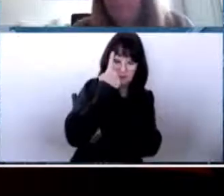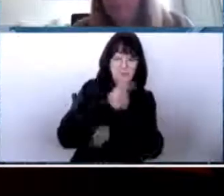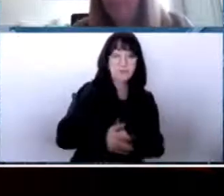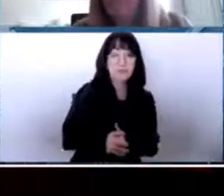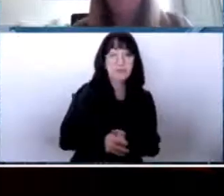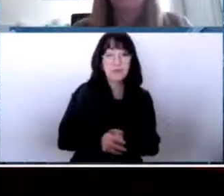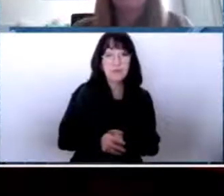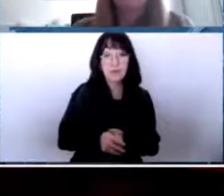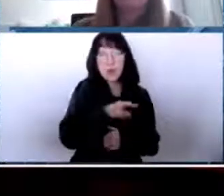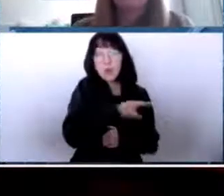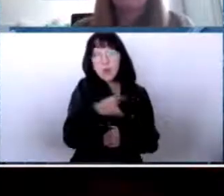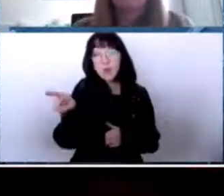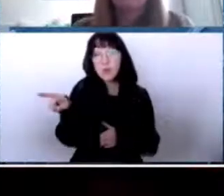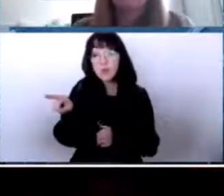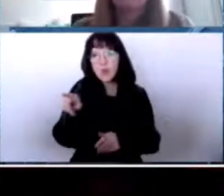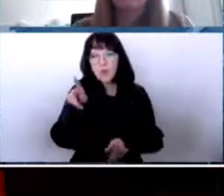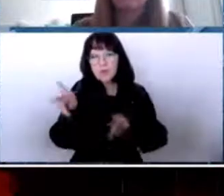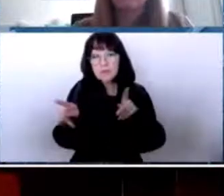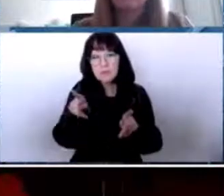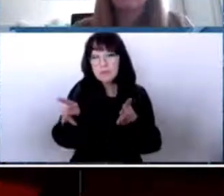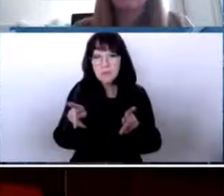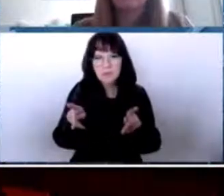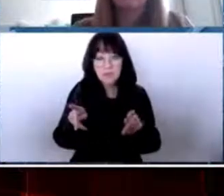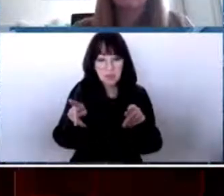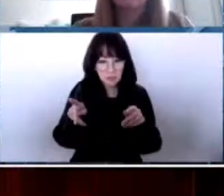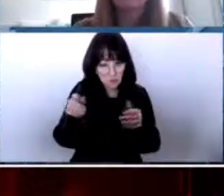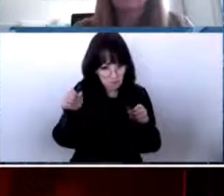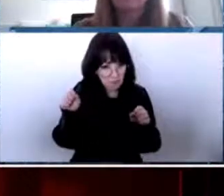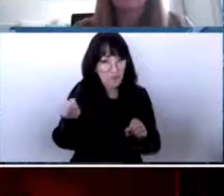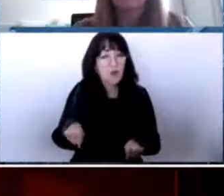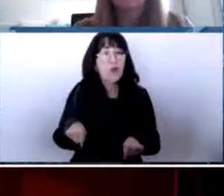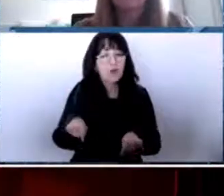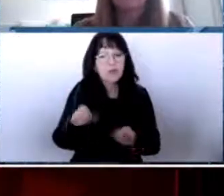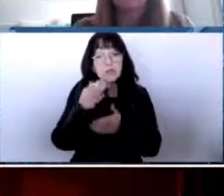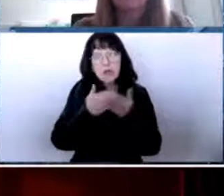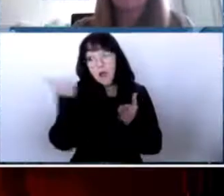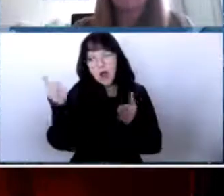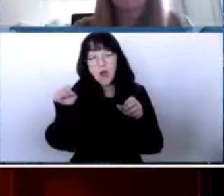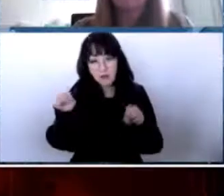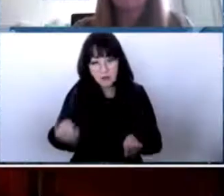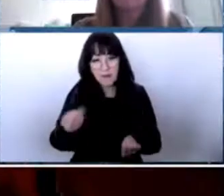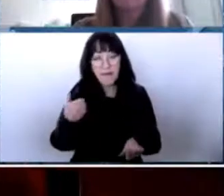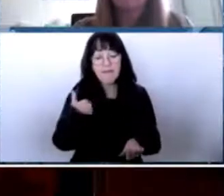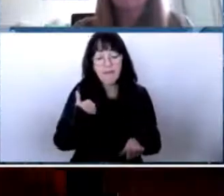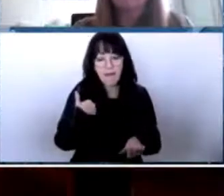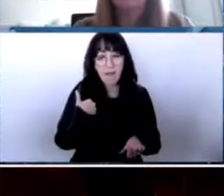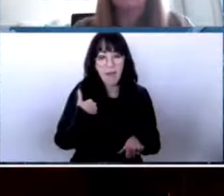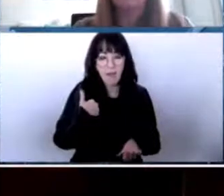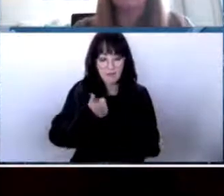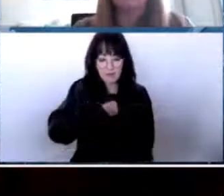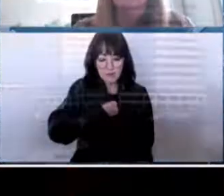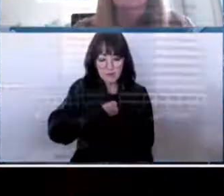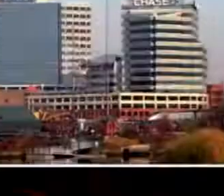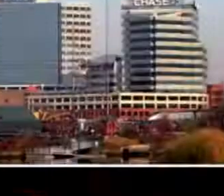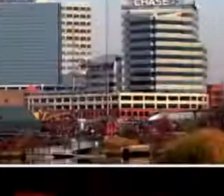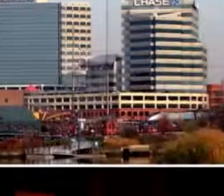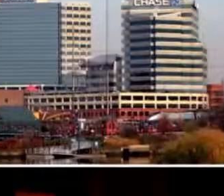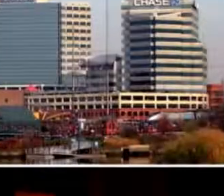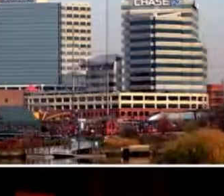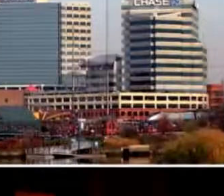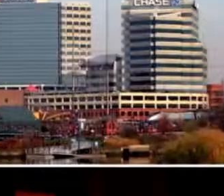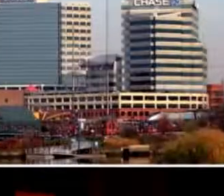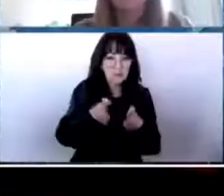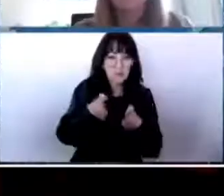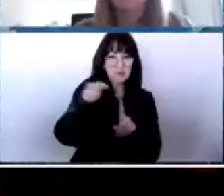beyond our resources to self-tests with Vault and with antigen tests. And when you